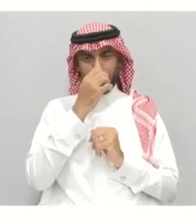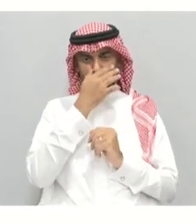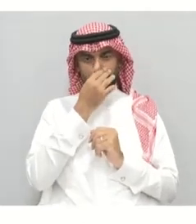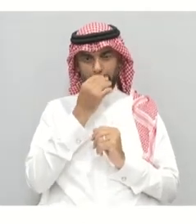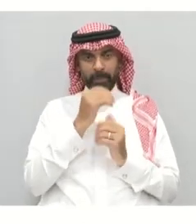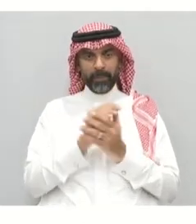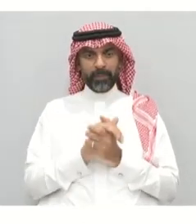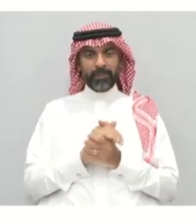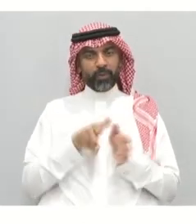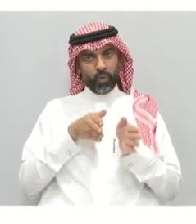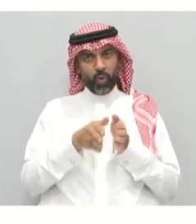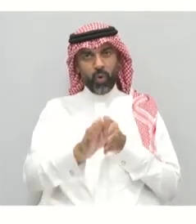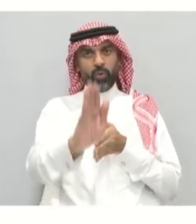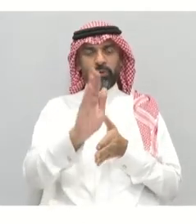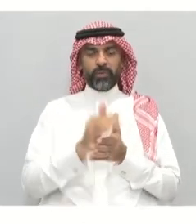Yes, go.